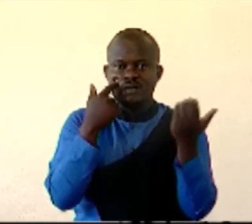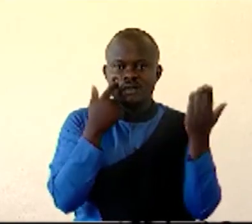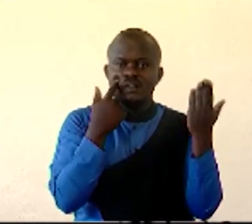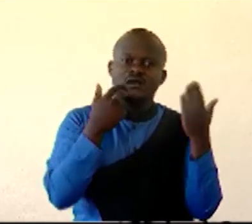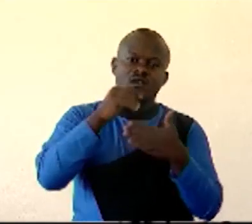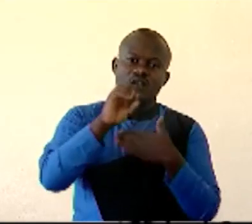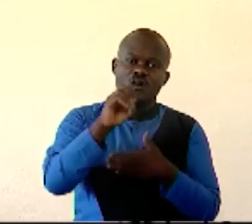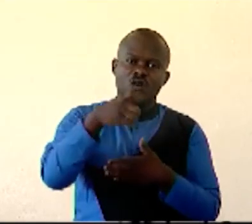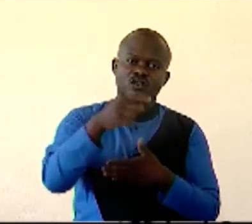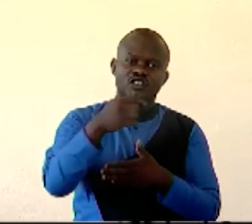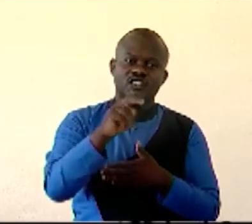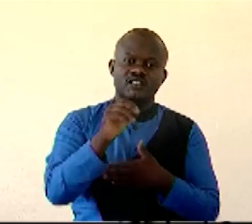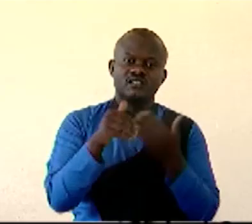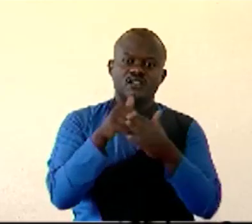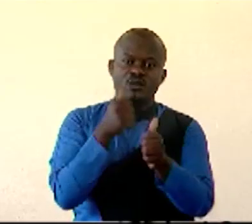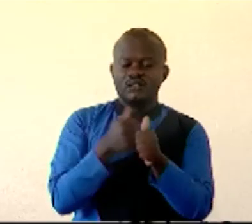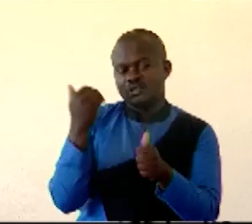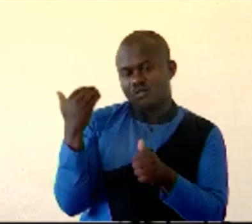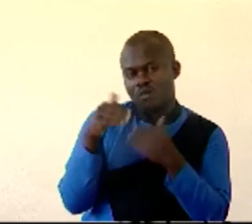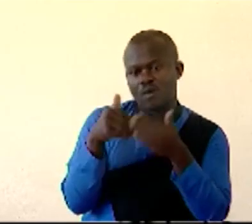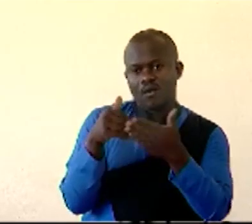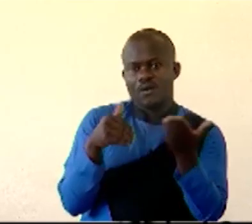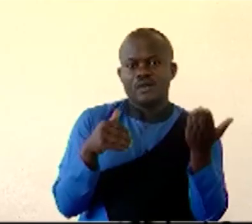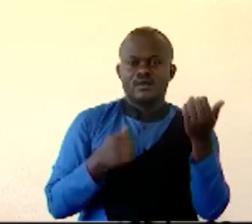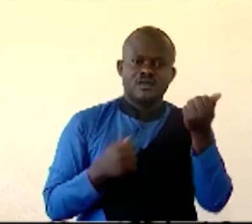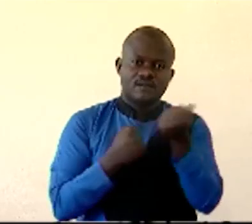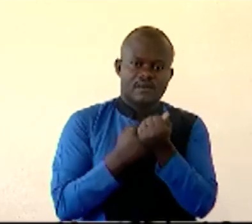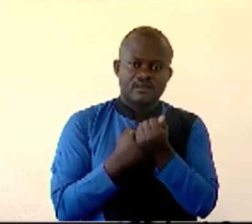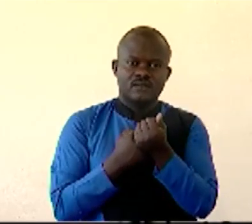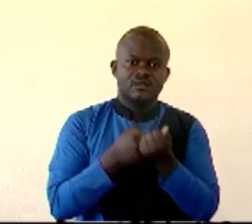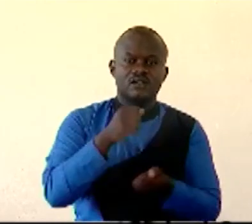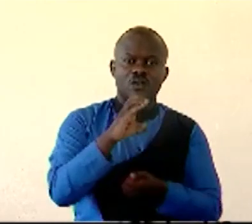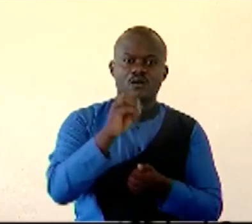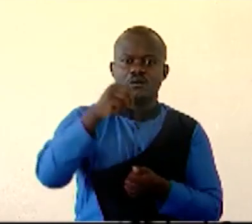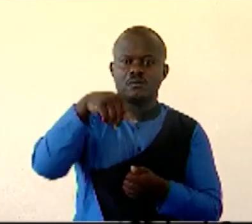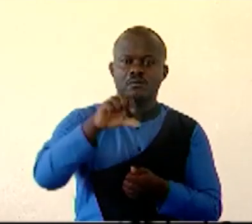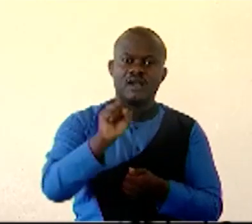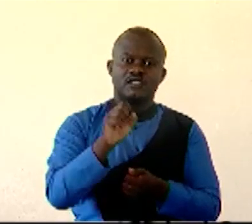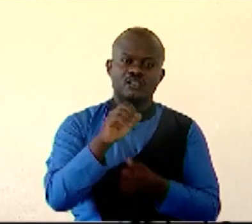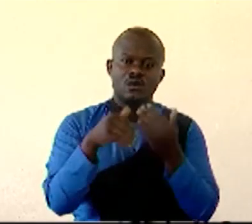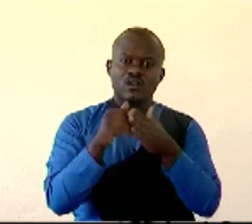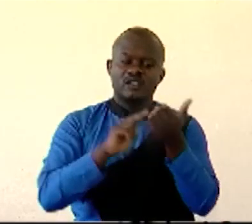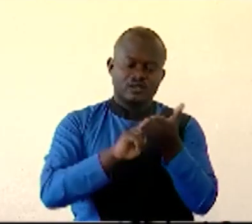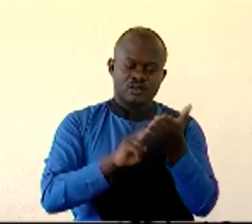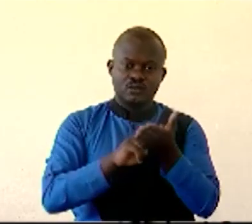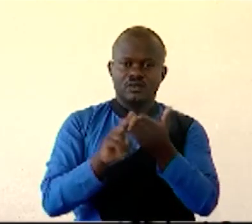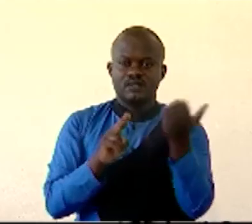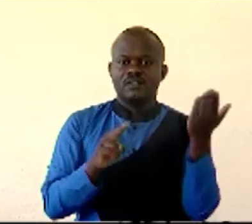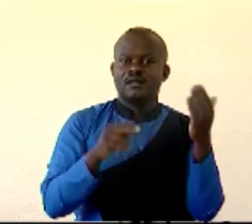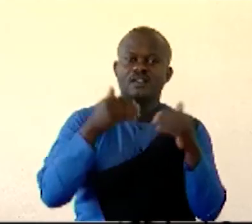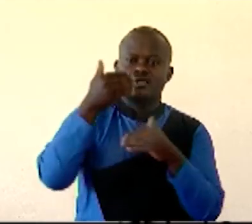oxygen which was supporting that combustion, when it is used up, then